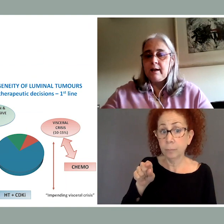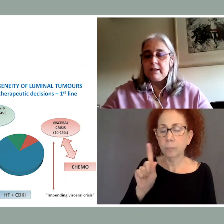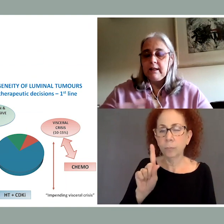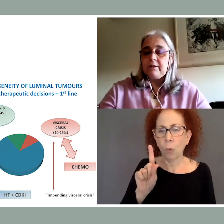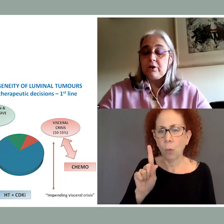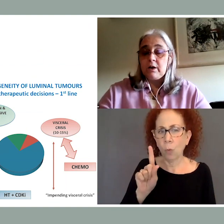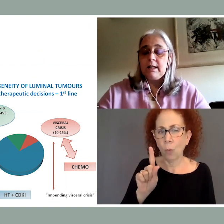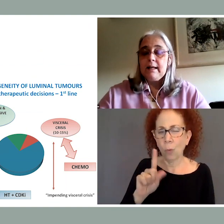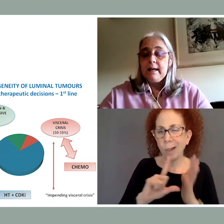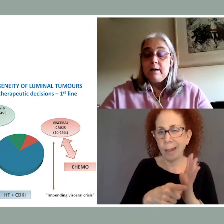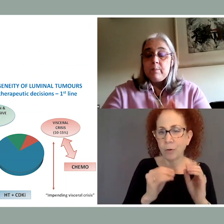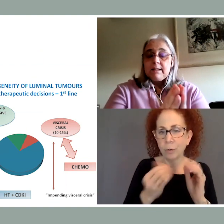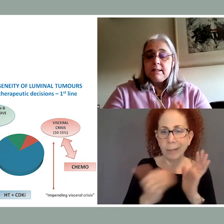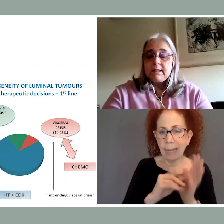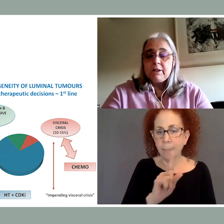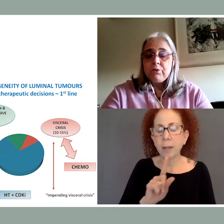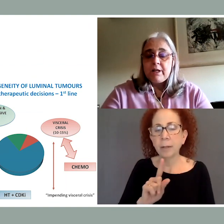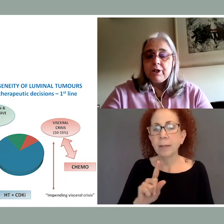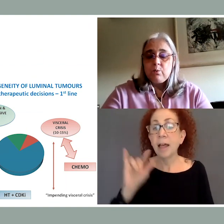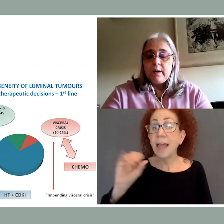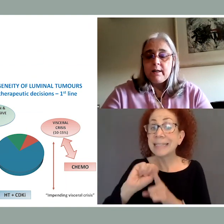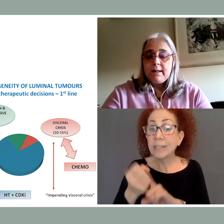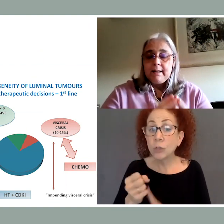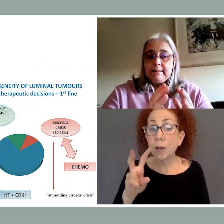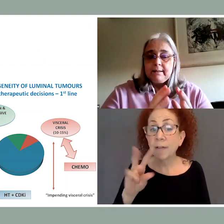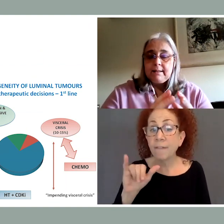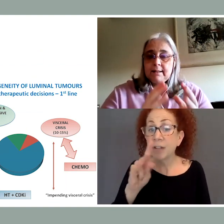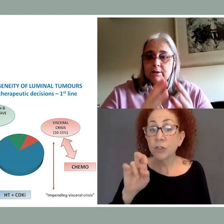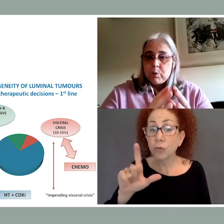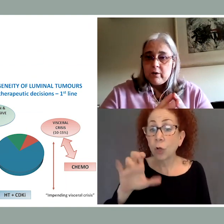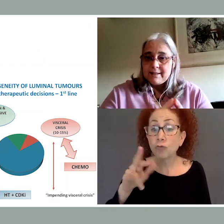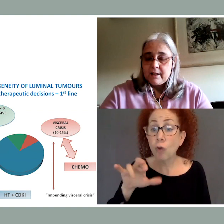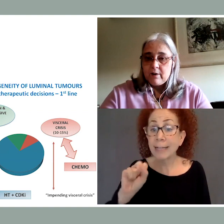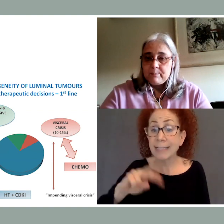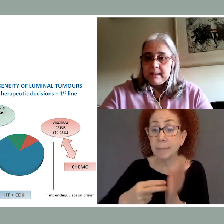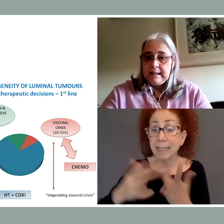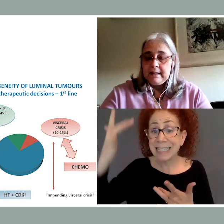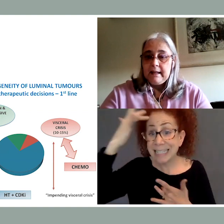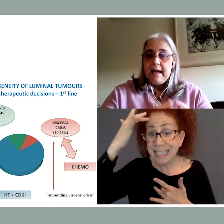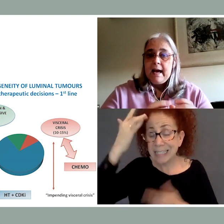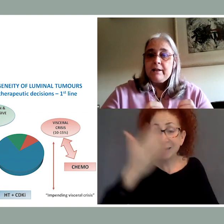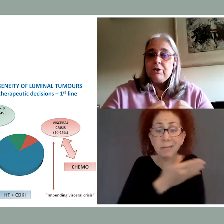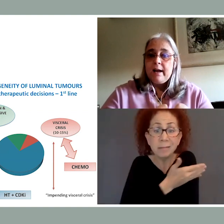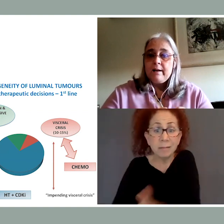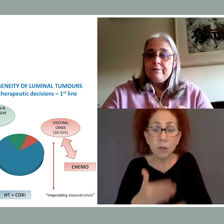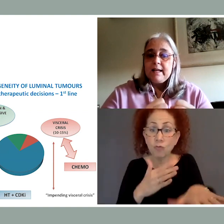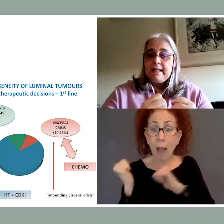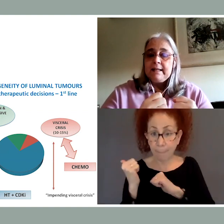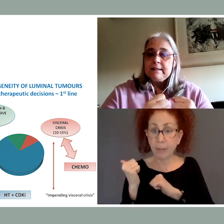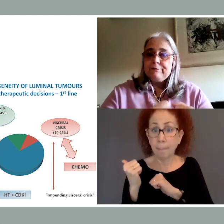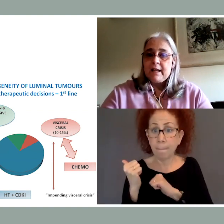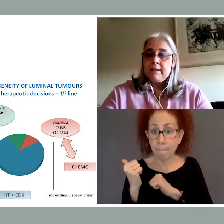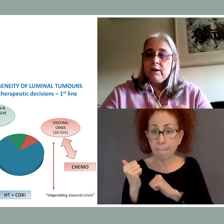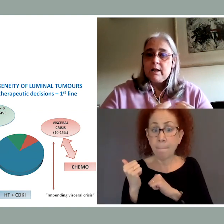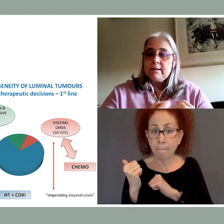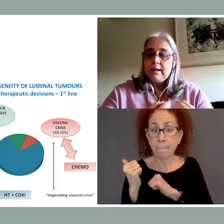I'll have it later on, but it's a situation where the disease is progressing rapidly and it